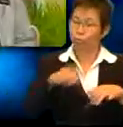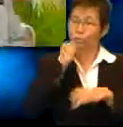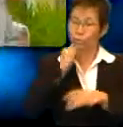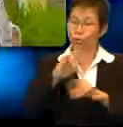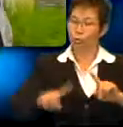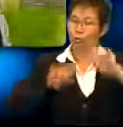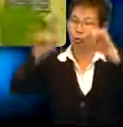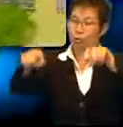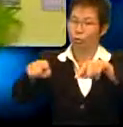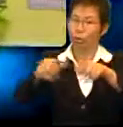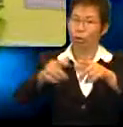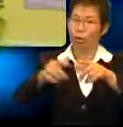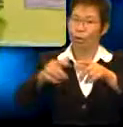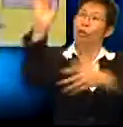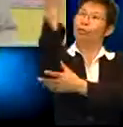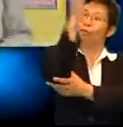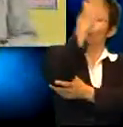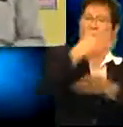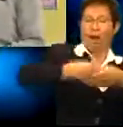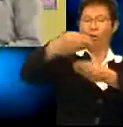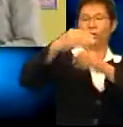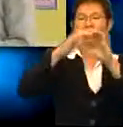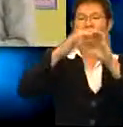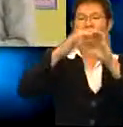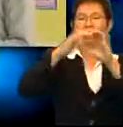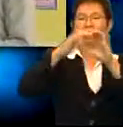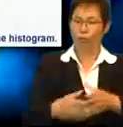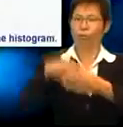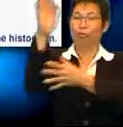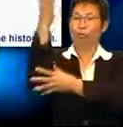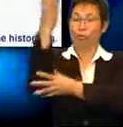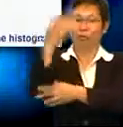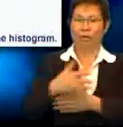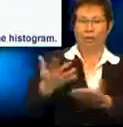What you have to do is go to a big tree outside the classroom.